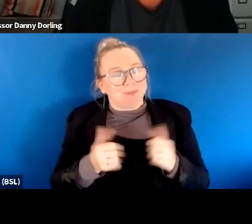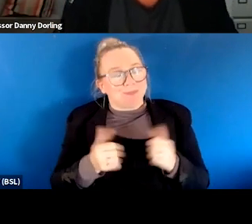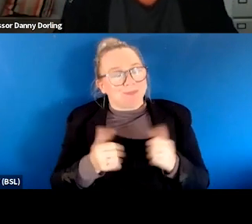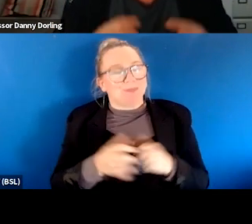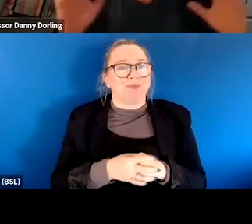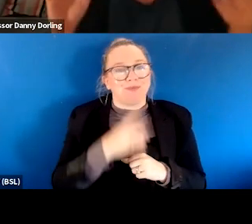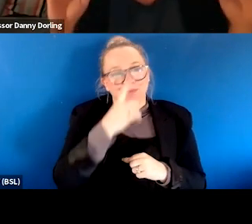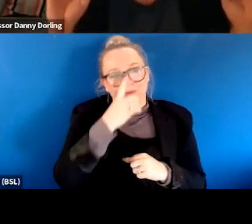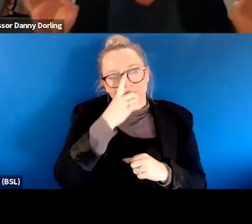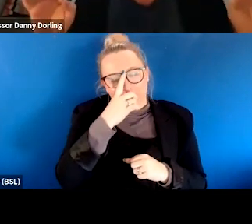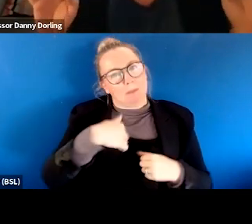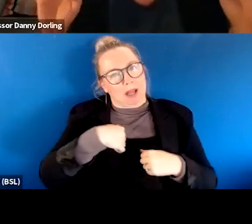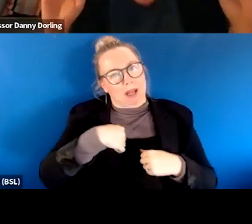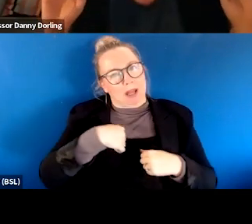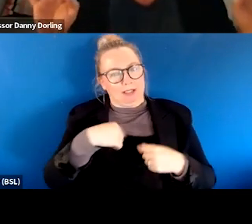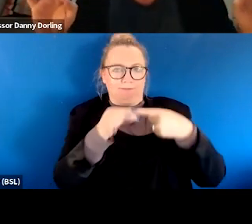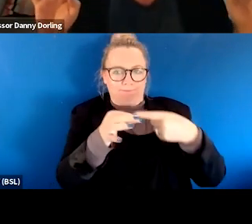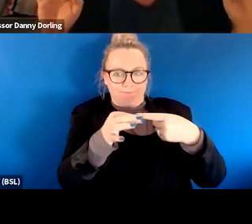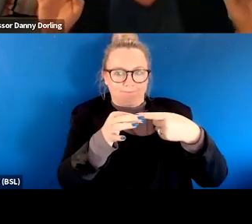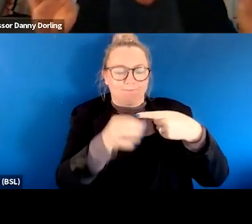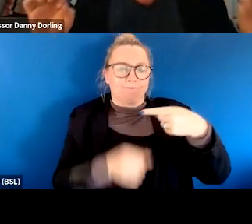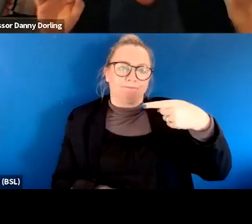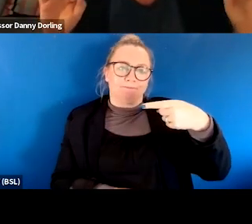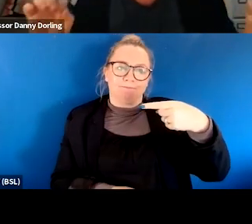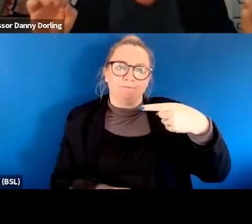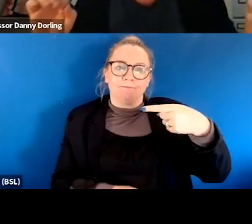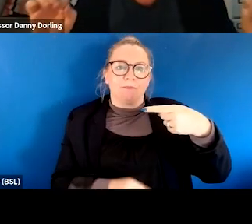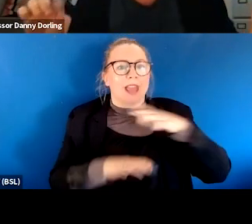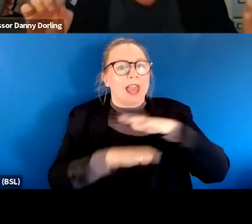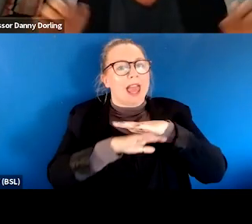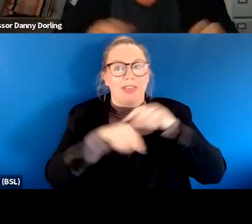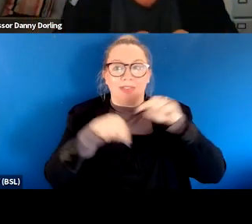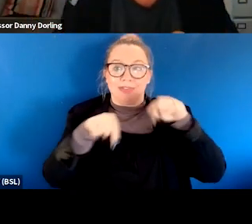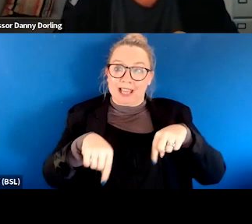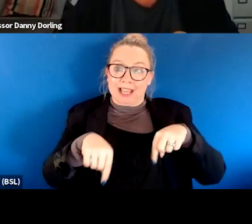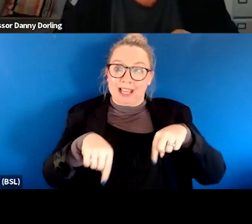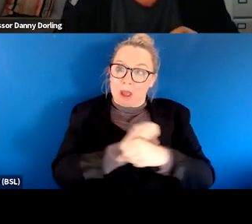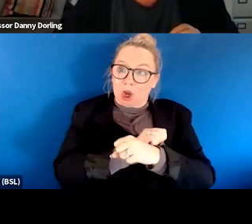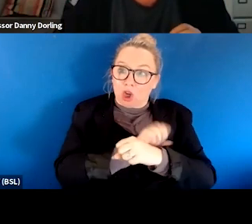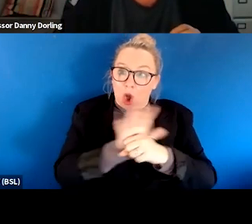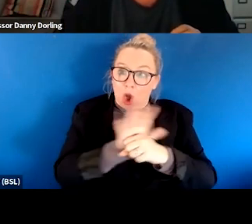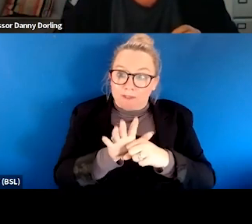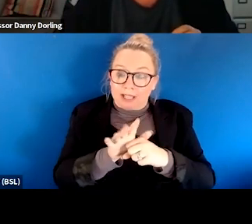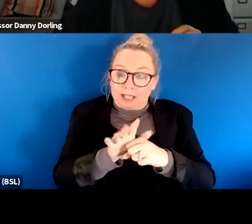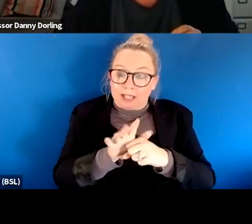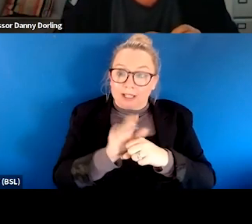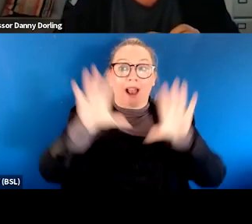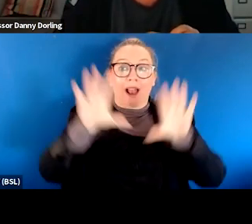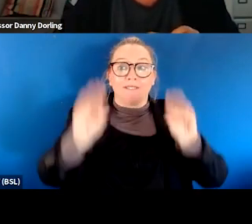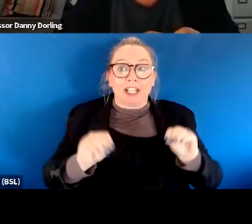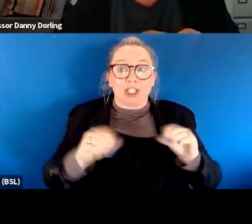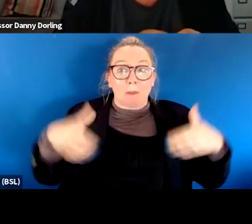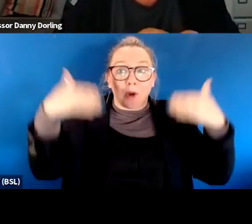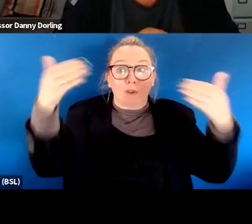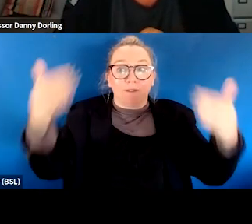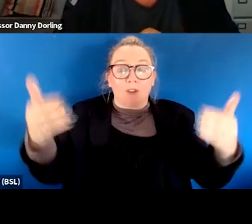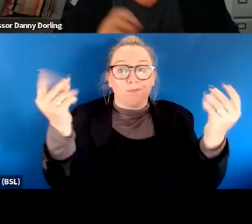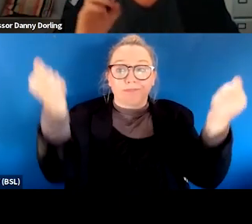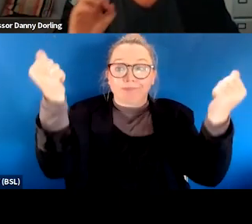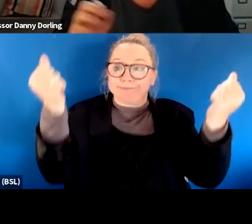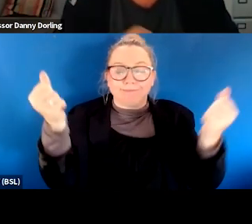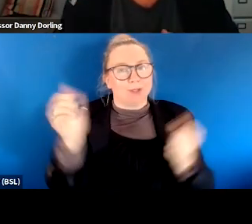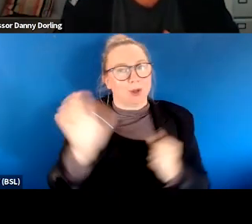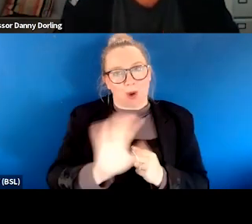firstly, this is not the kind of pandemic that ends quickly. But some people